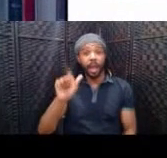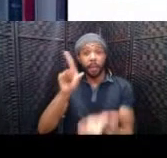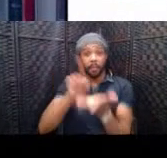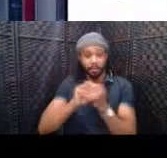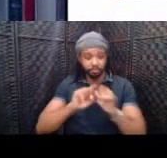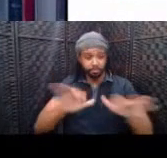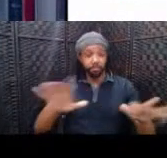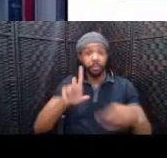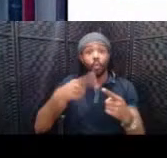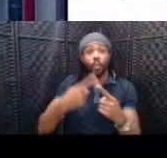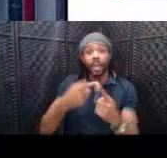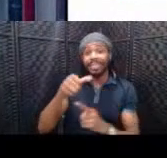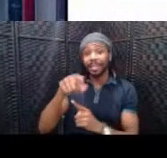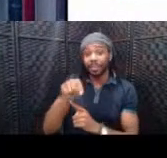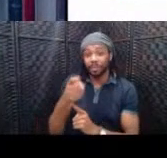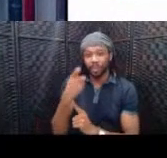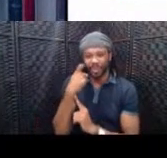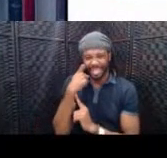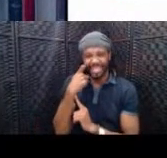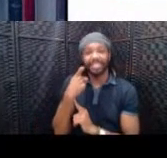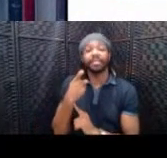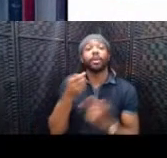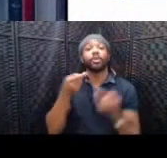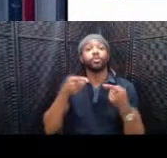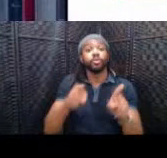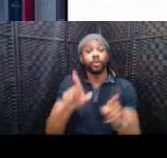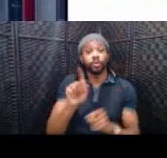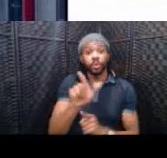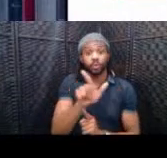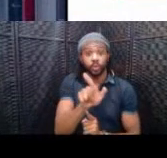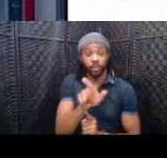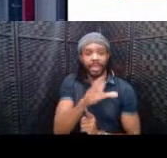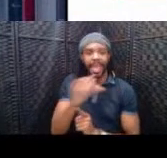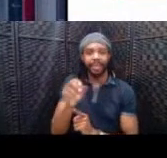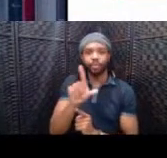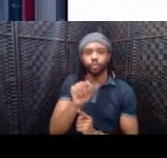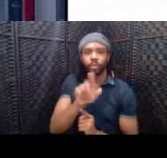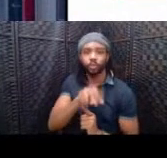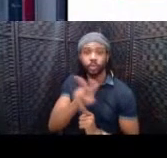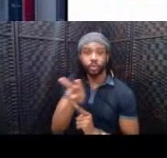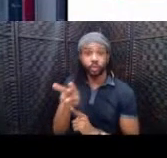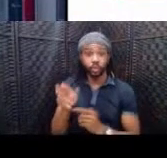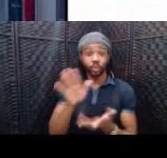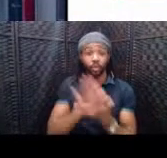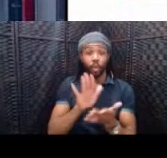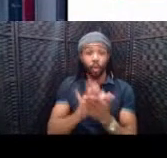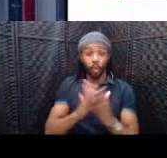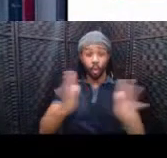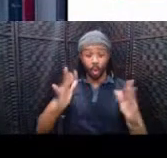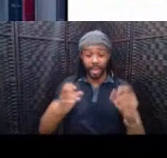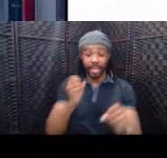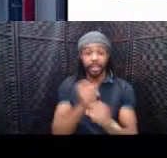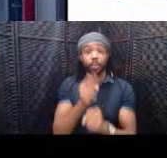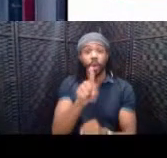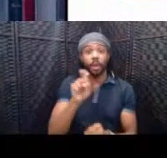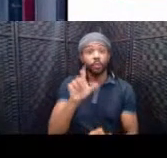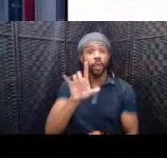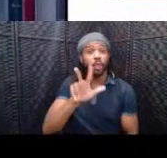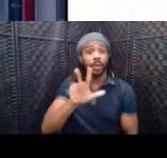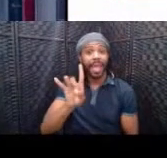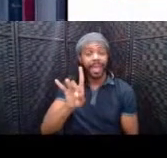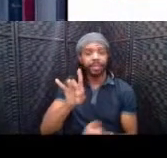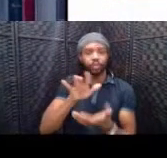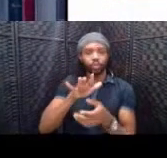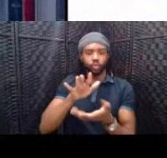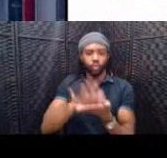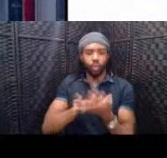year. During the 2021 and 2022 school year, 138 school districts in 32